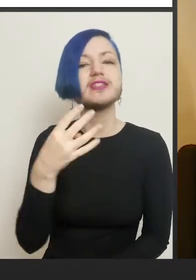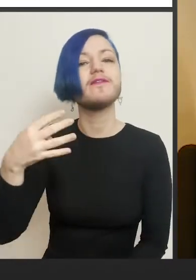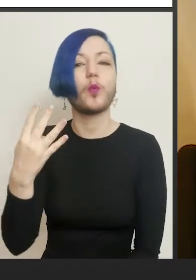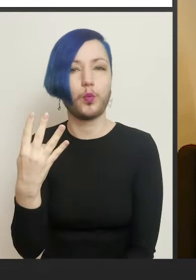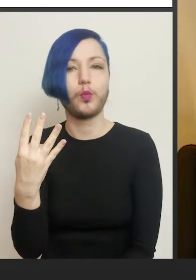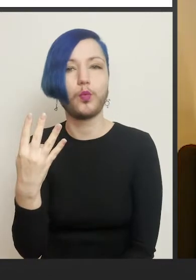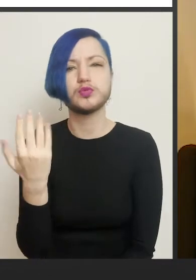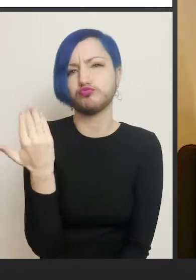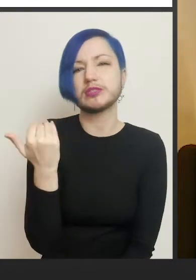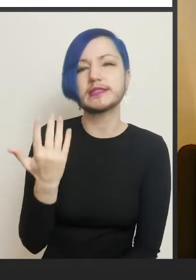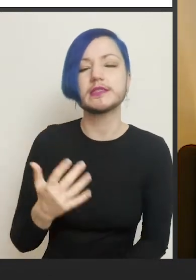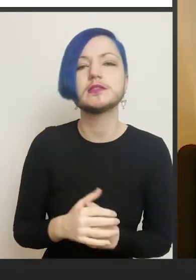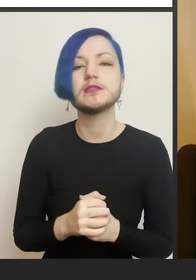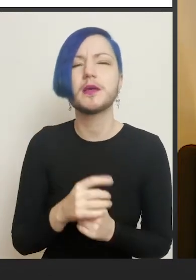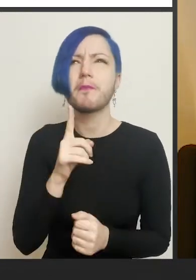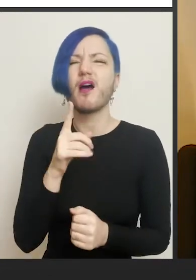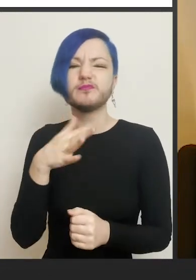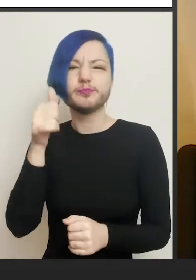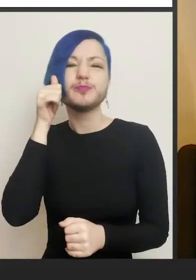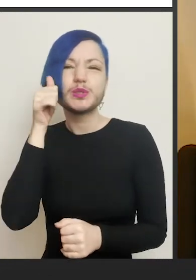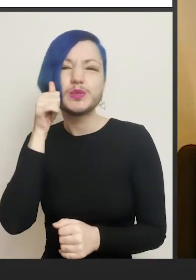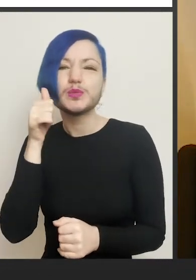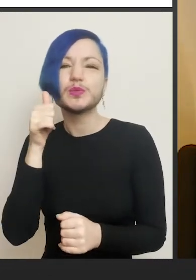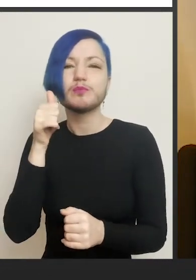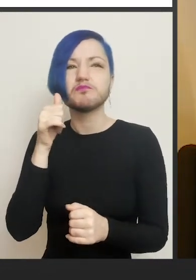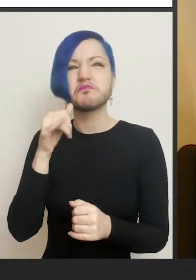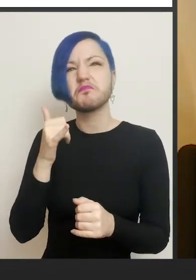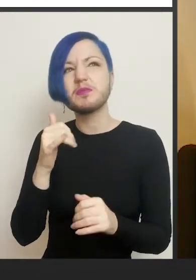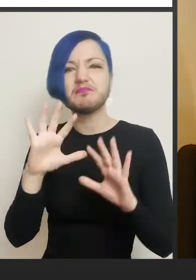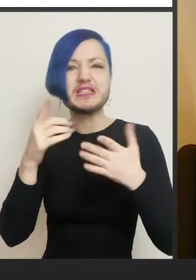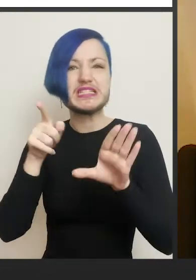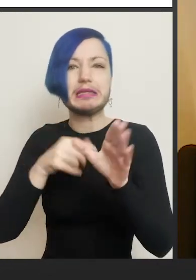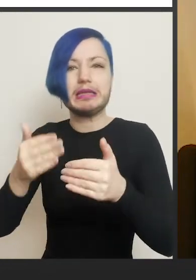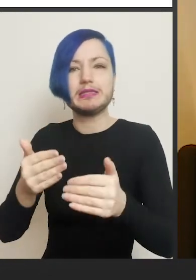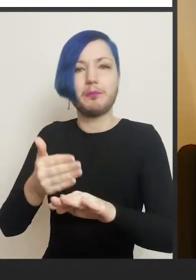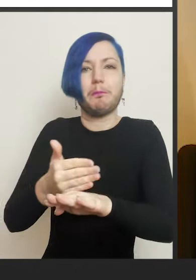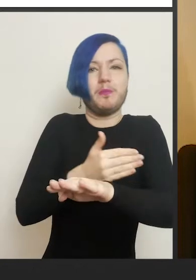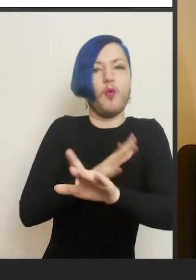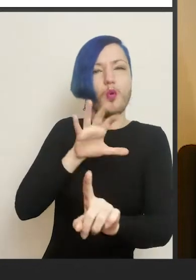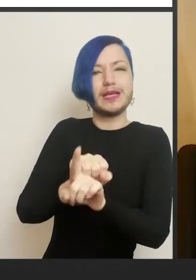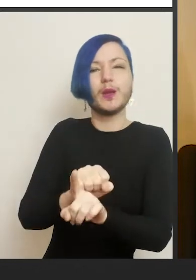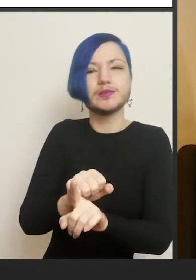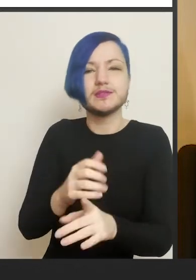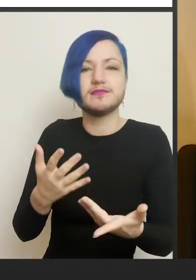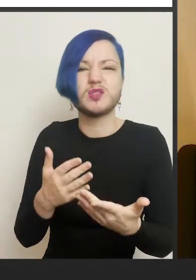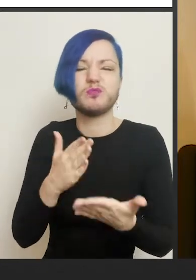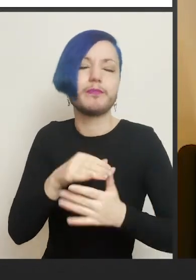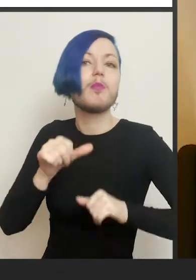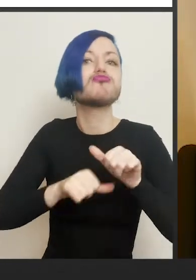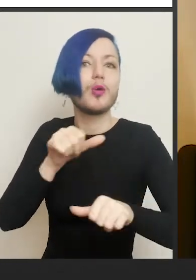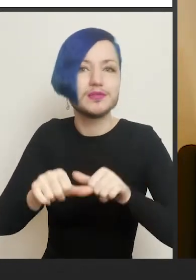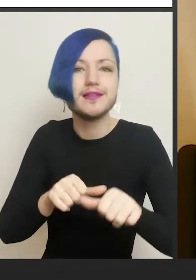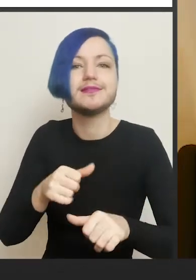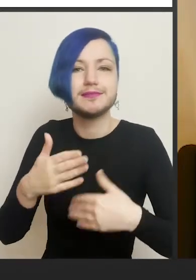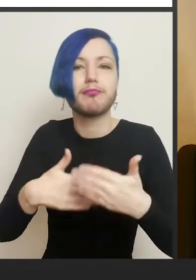34, so fairly recent. I did know though, maybe like I say, for about 10 years before that. So it's been a